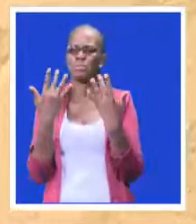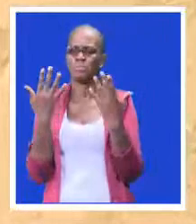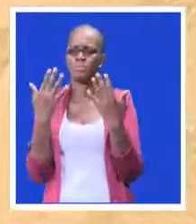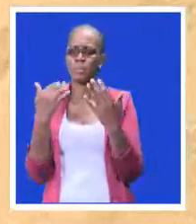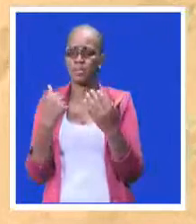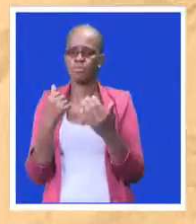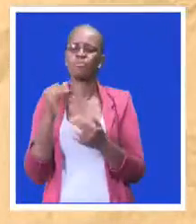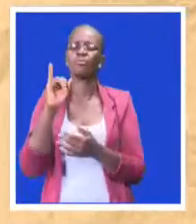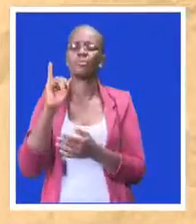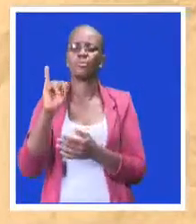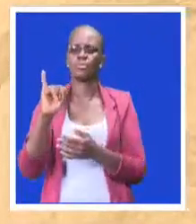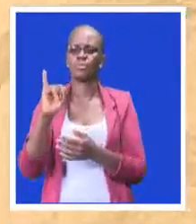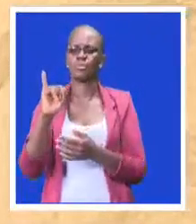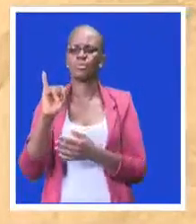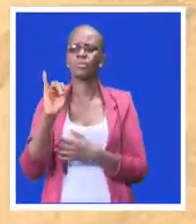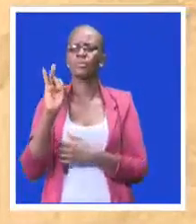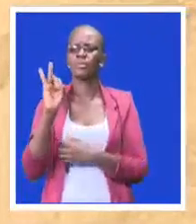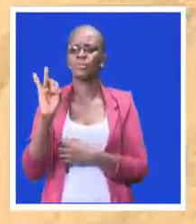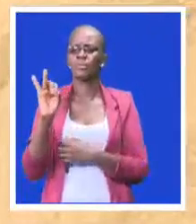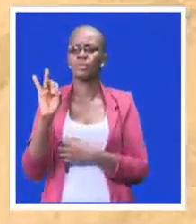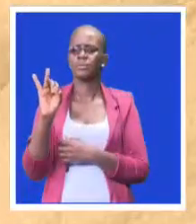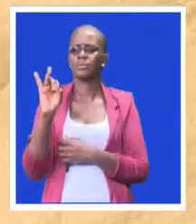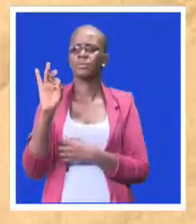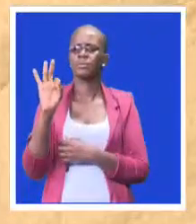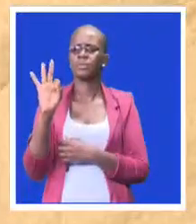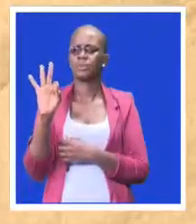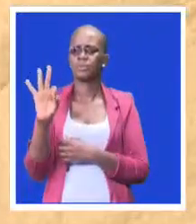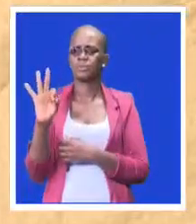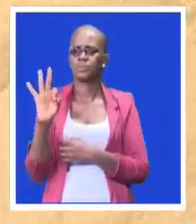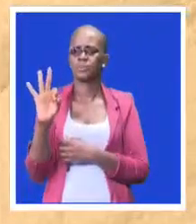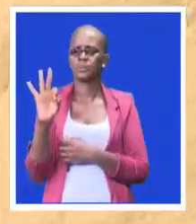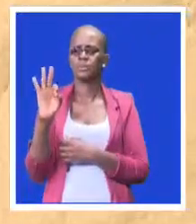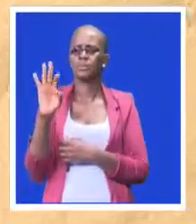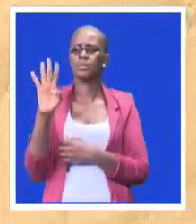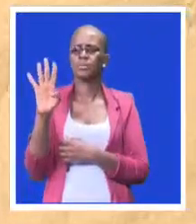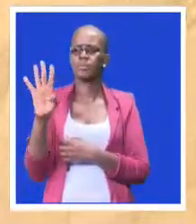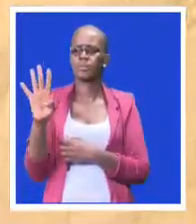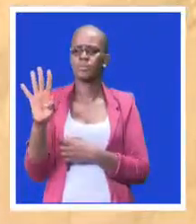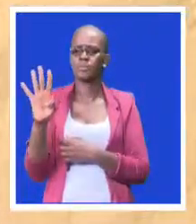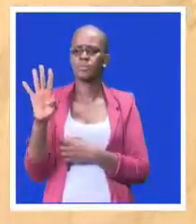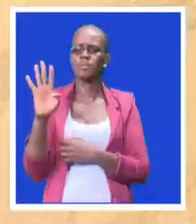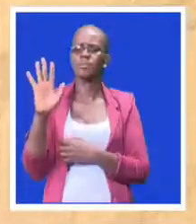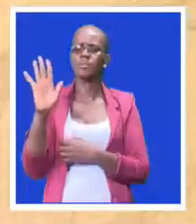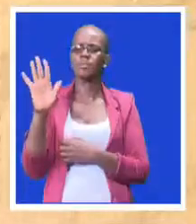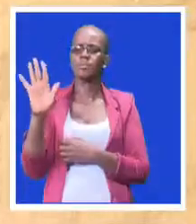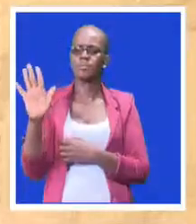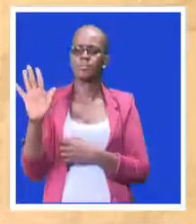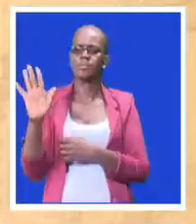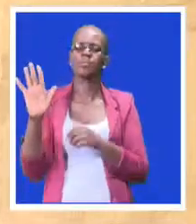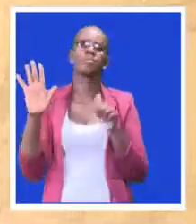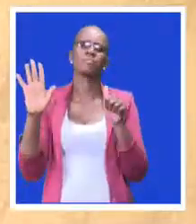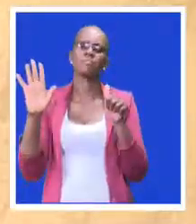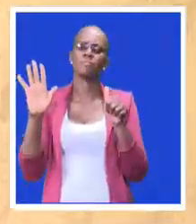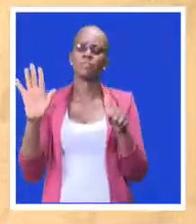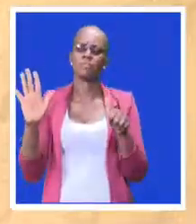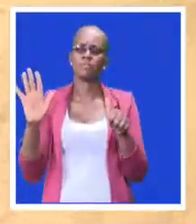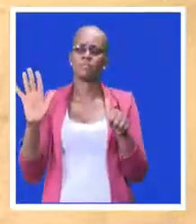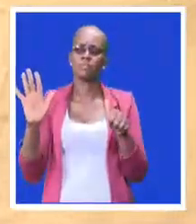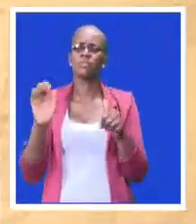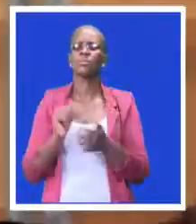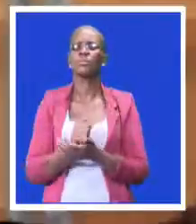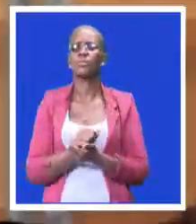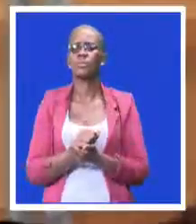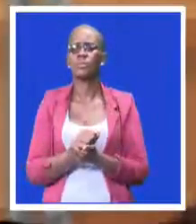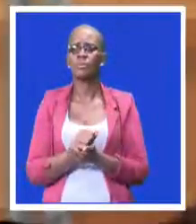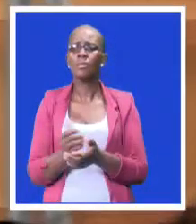2, 3, 4, 5, and 6. Right. How do we write